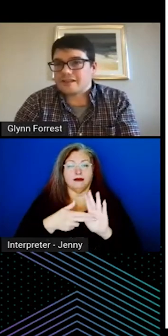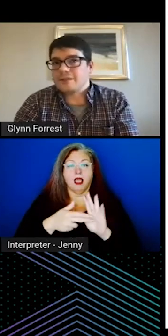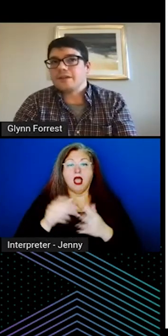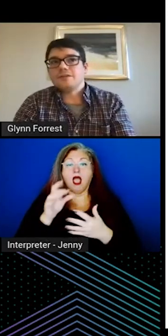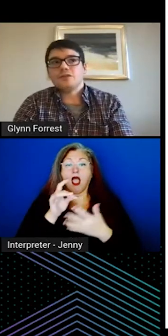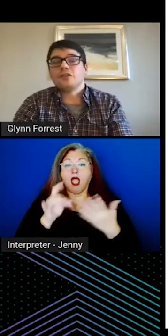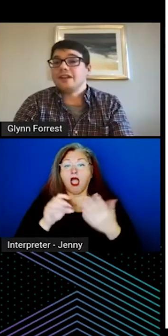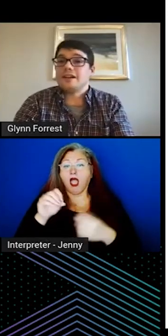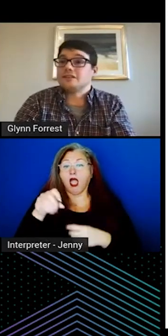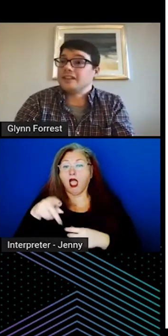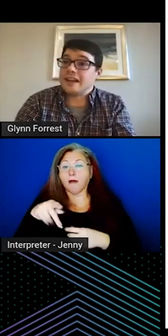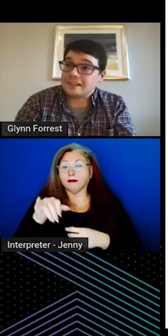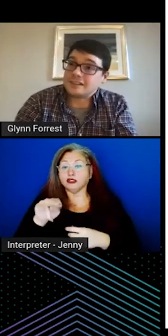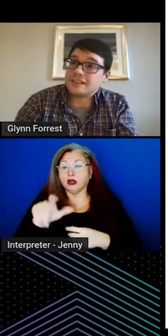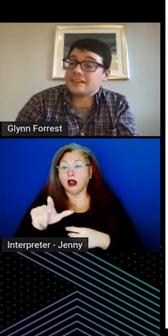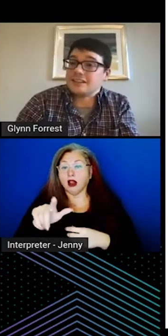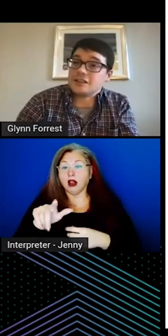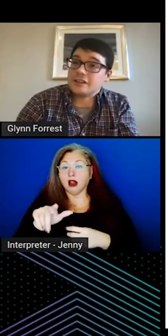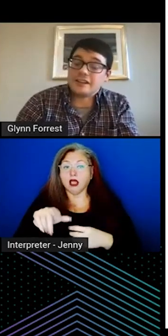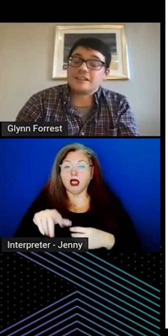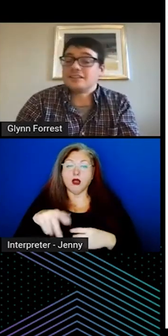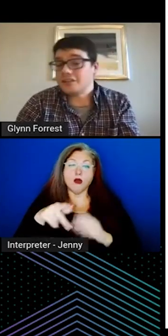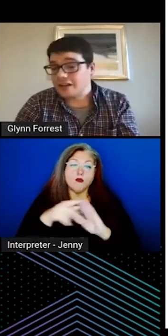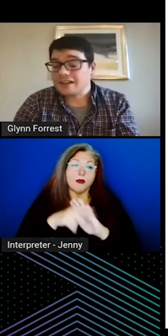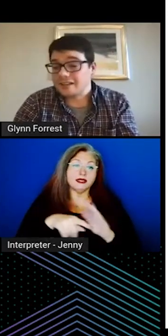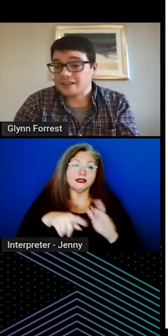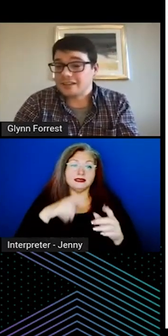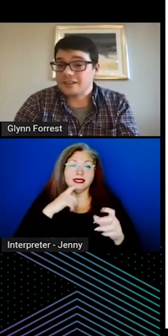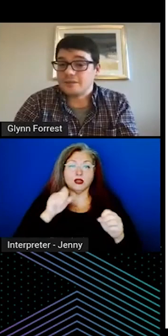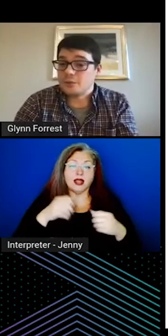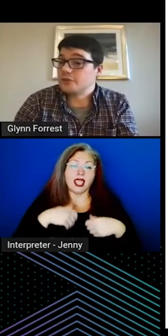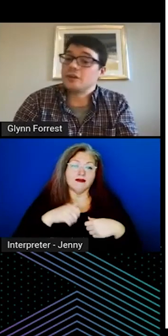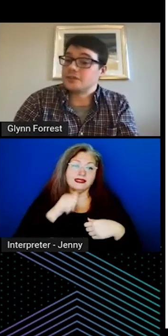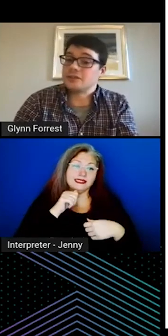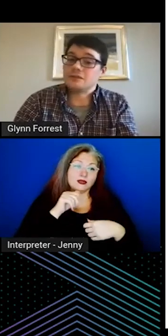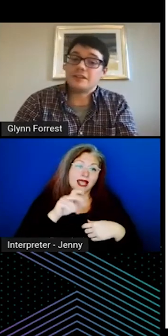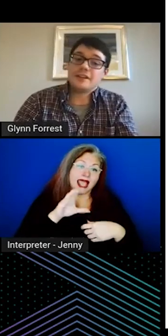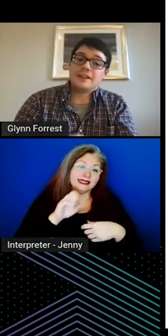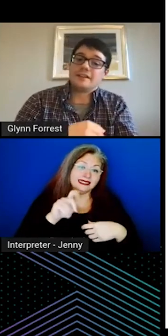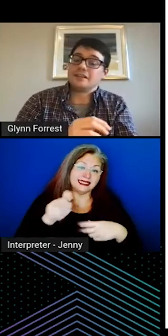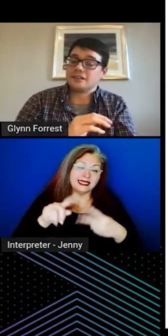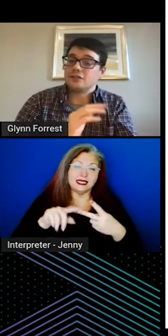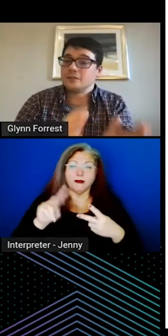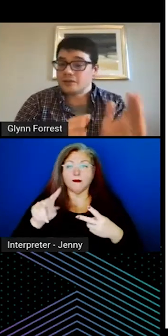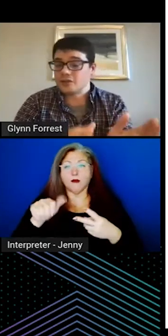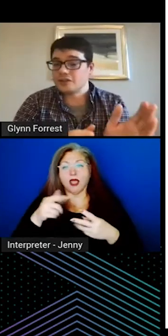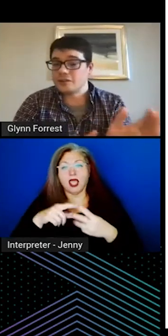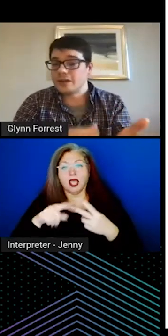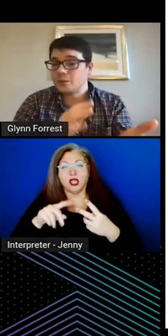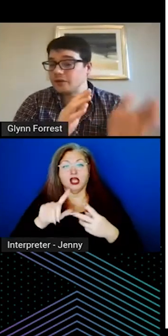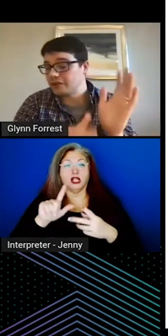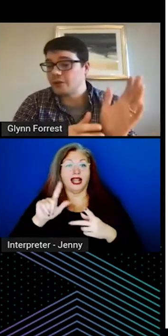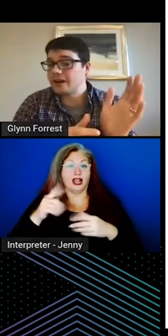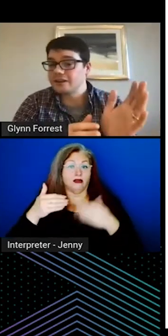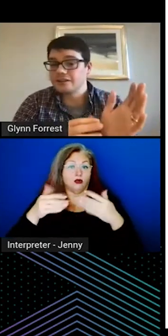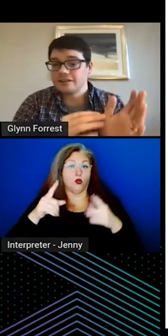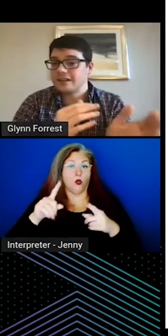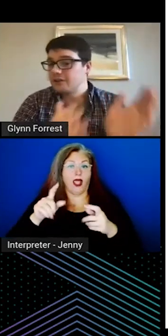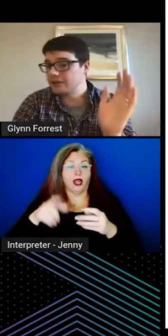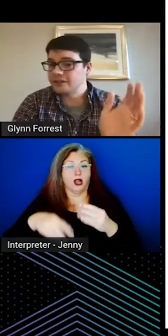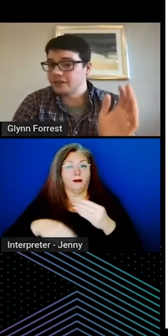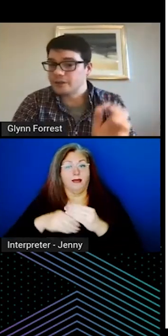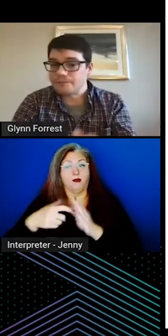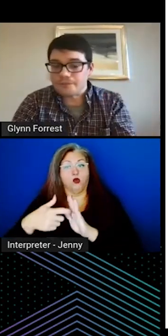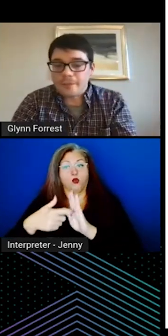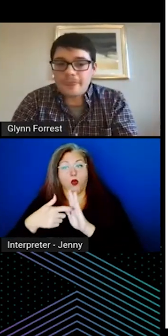in the schema, so you could have, say, access key secret and secret access key, both optional, and then slowly but surely you make one required and you